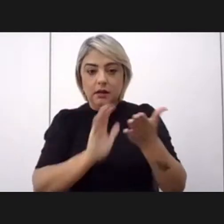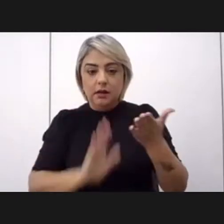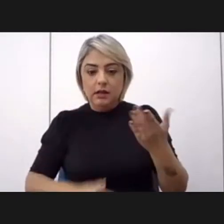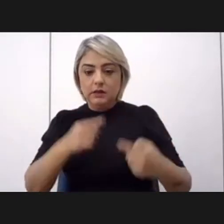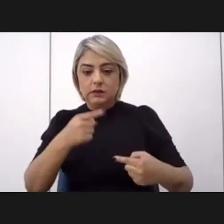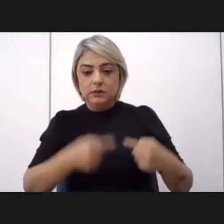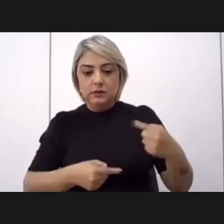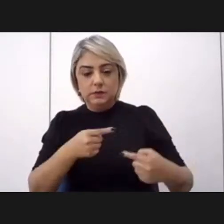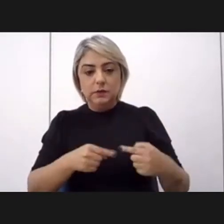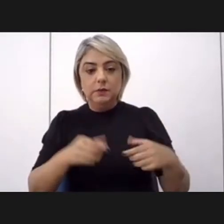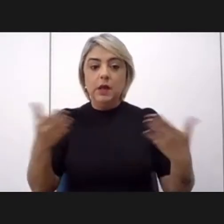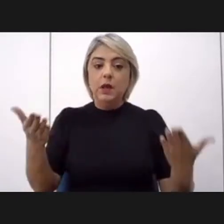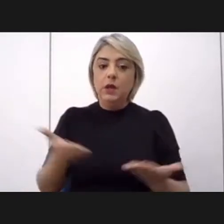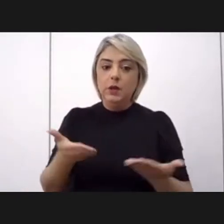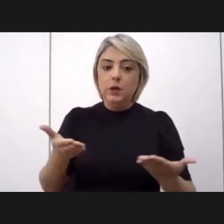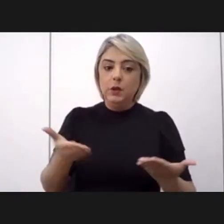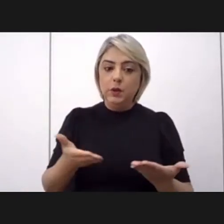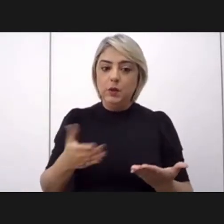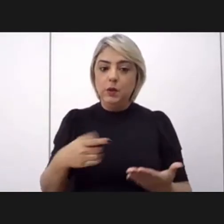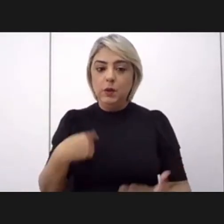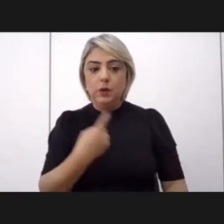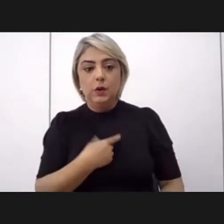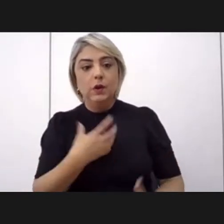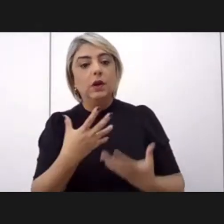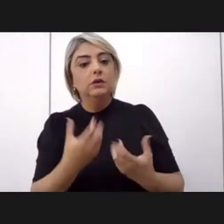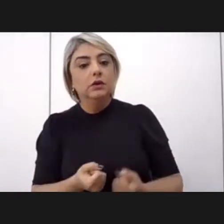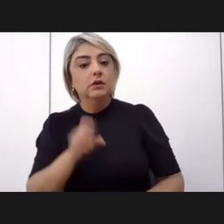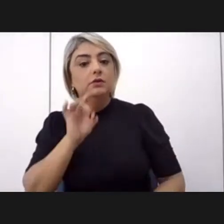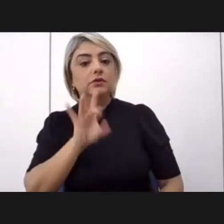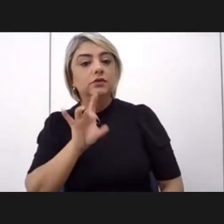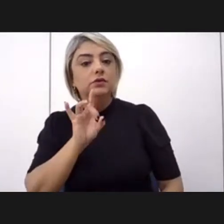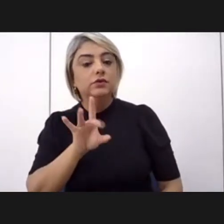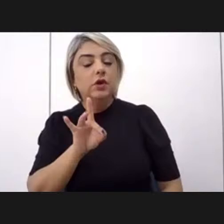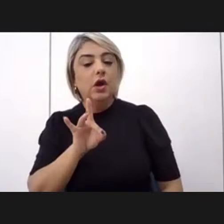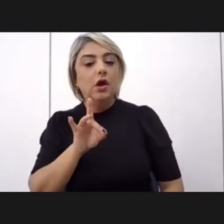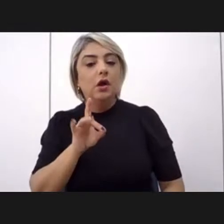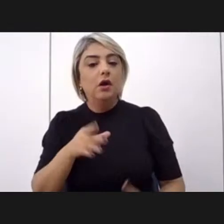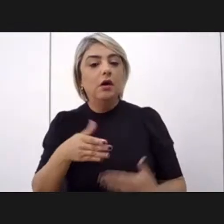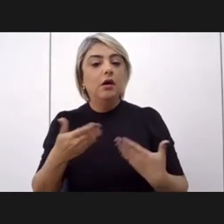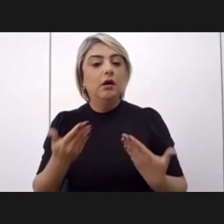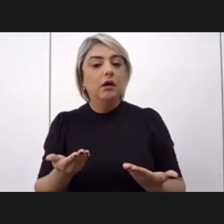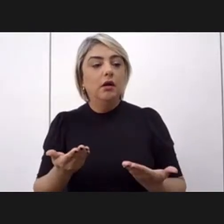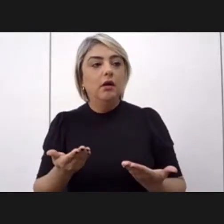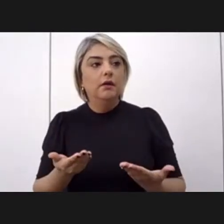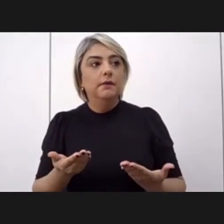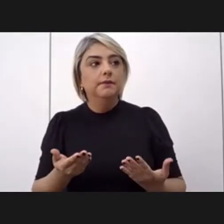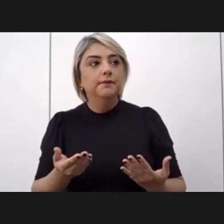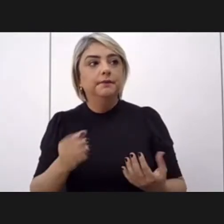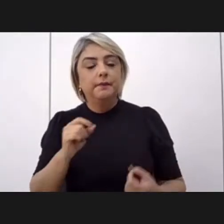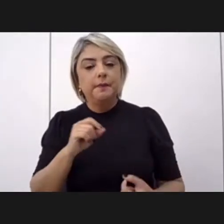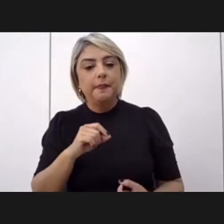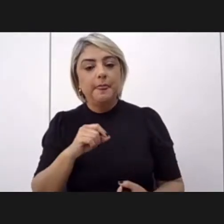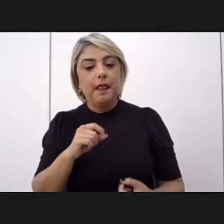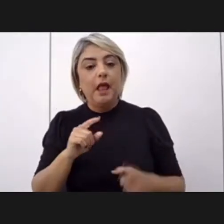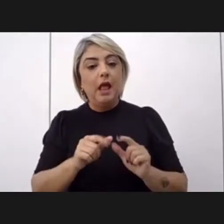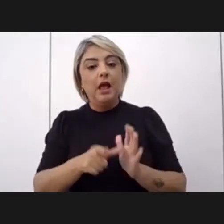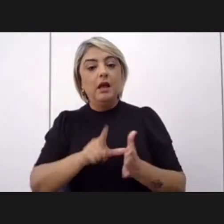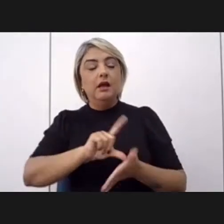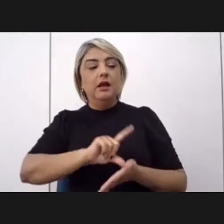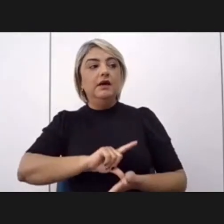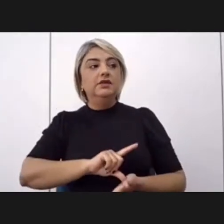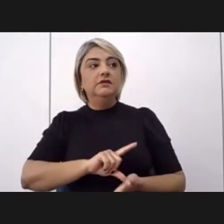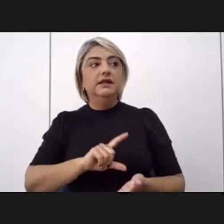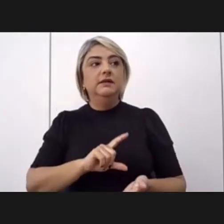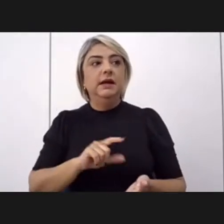only going to have Thierry Delpeuch and Ève Fouilleux. Before I forget to say this,